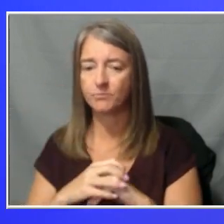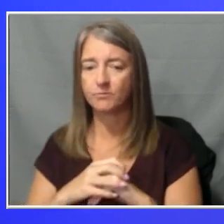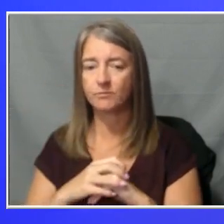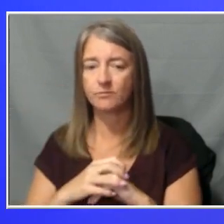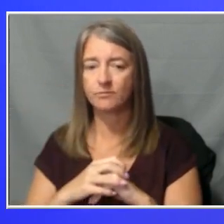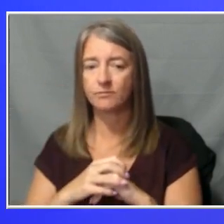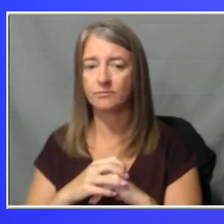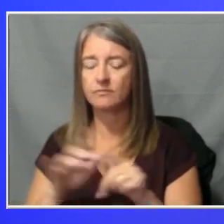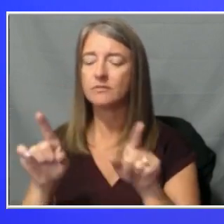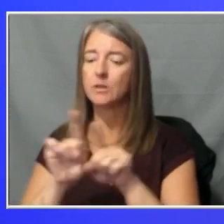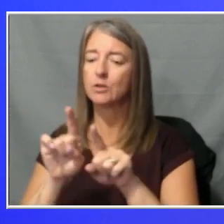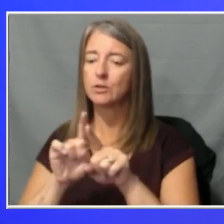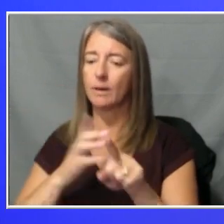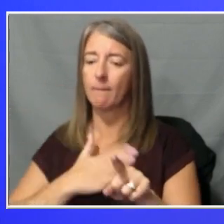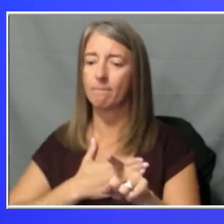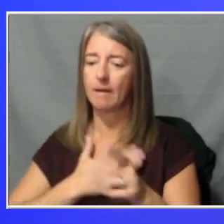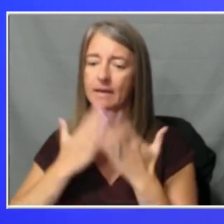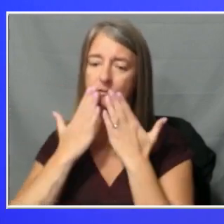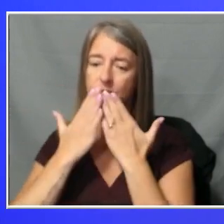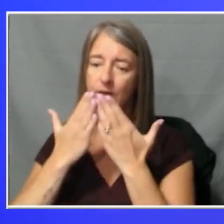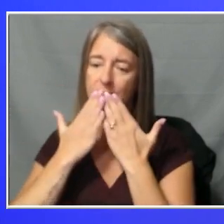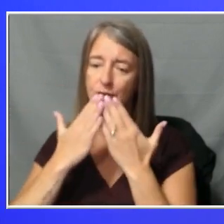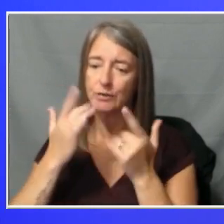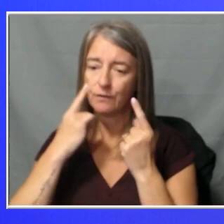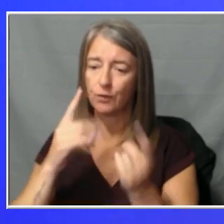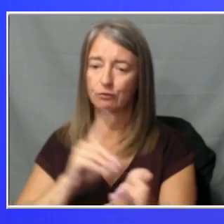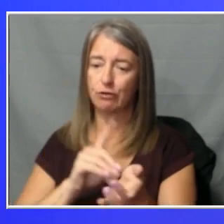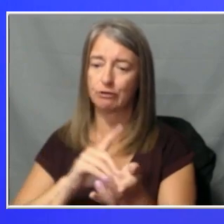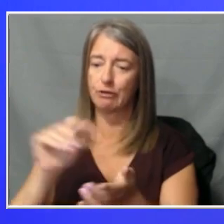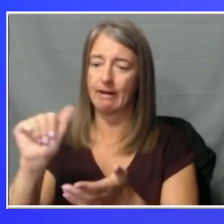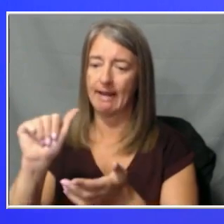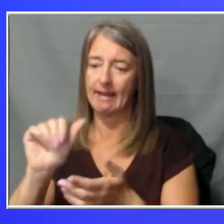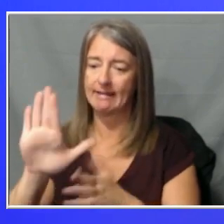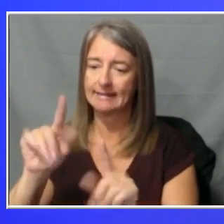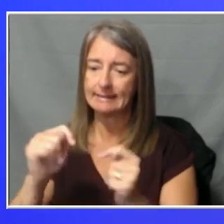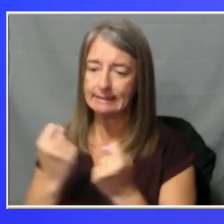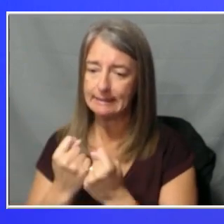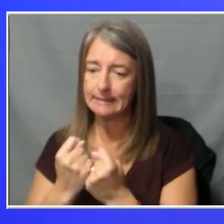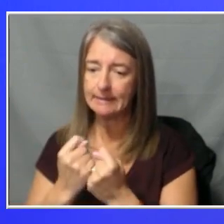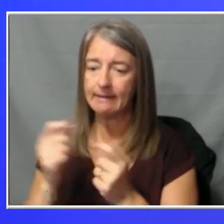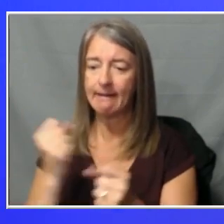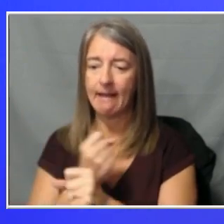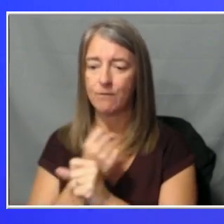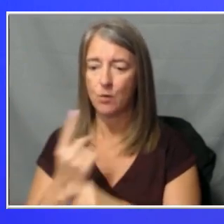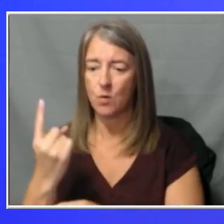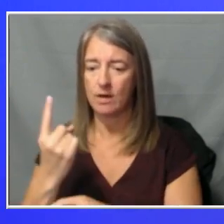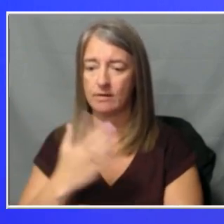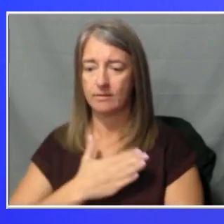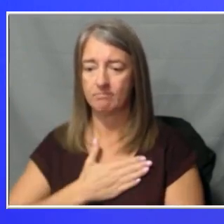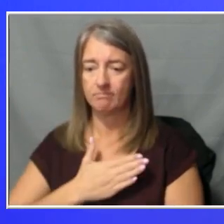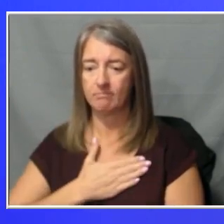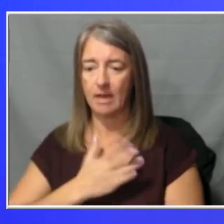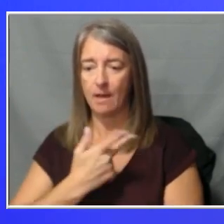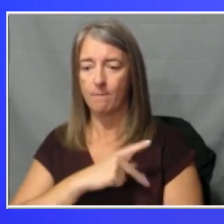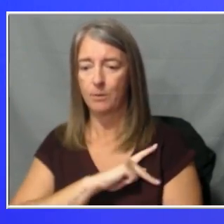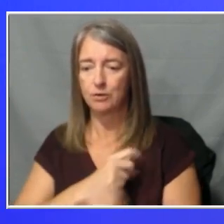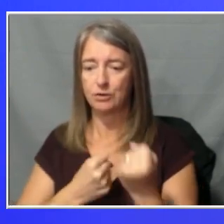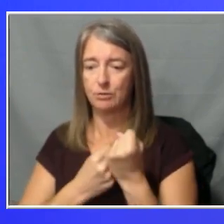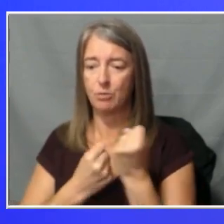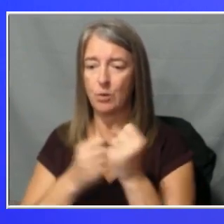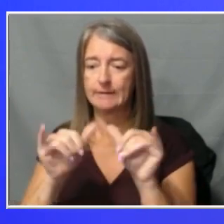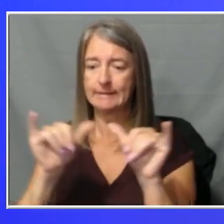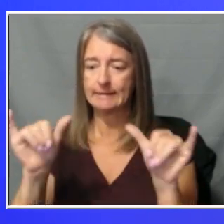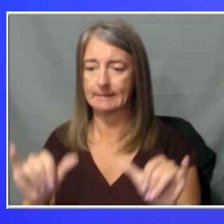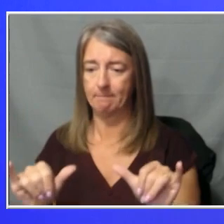And just my gratitude for Dr. A and his team and everyone, and my personal support system,